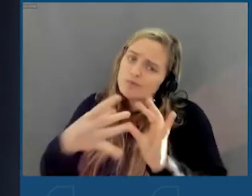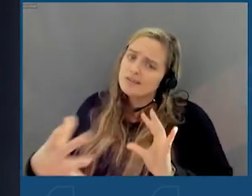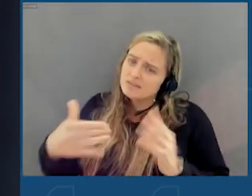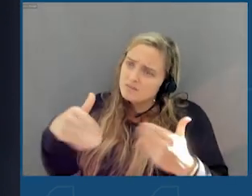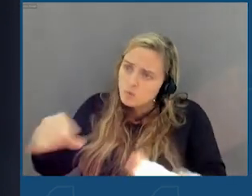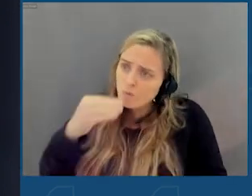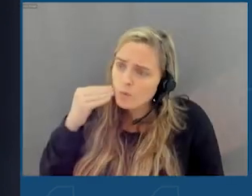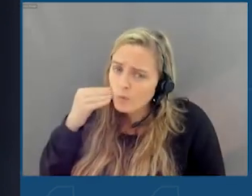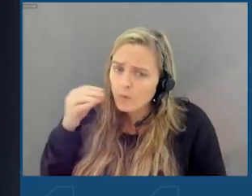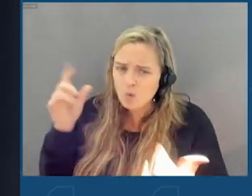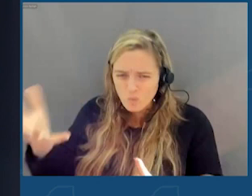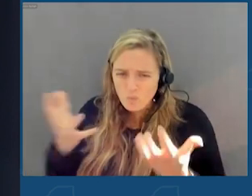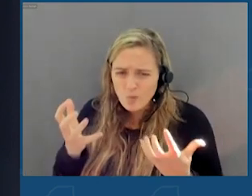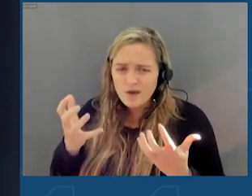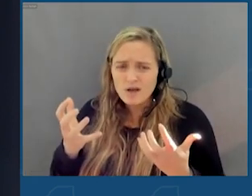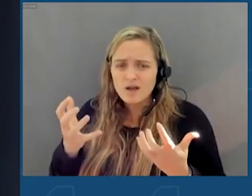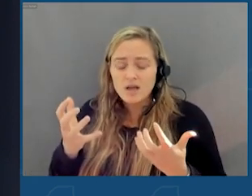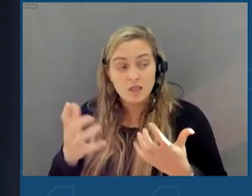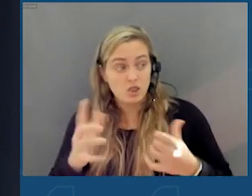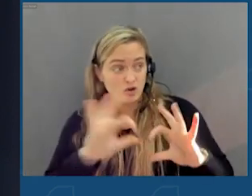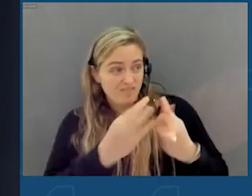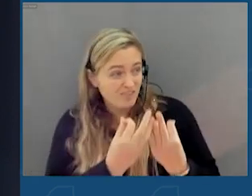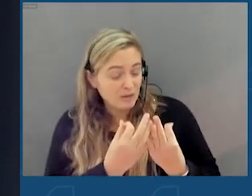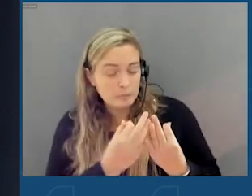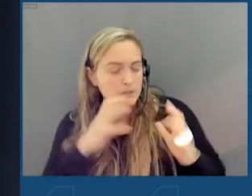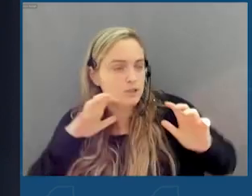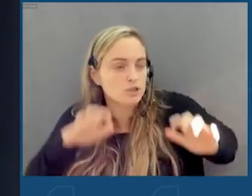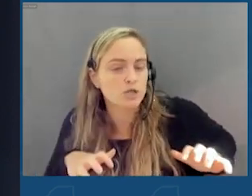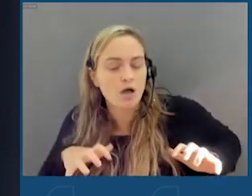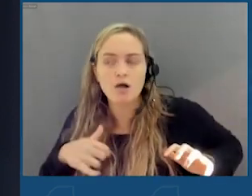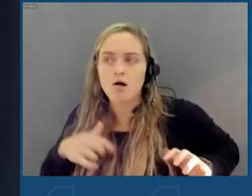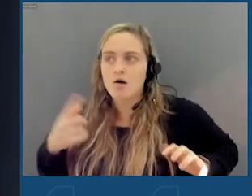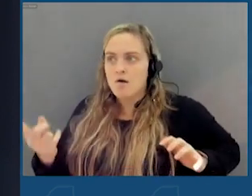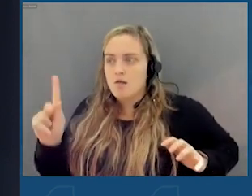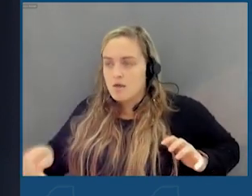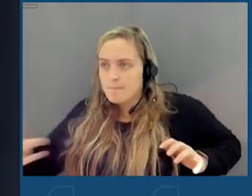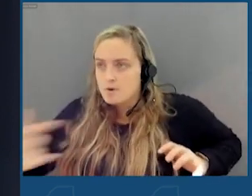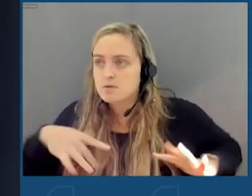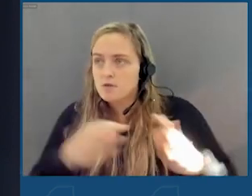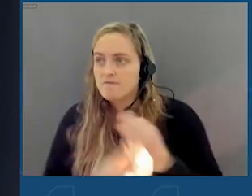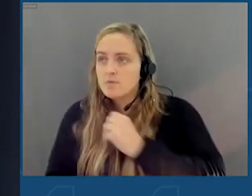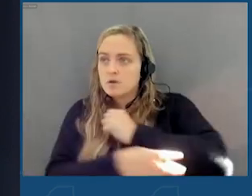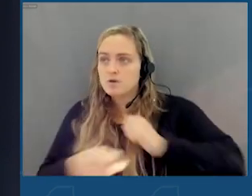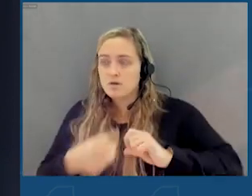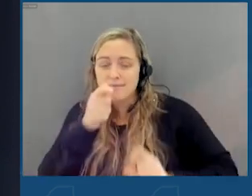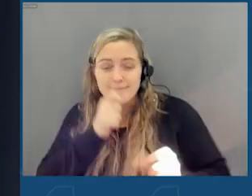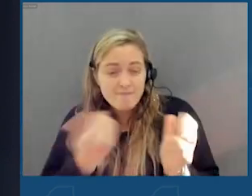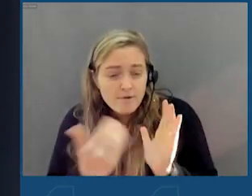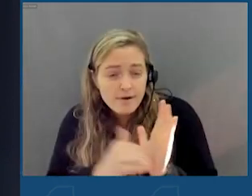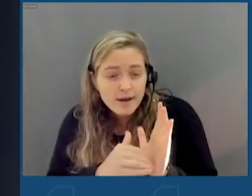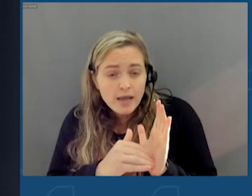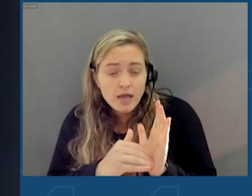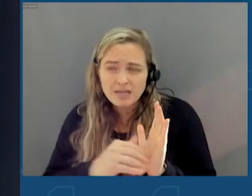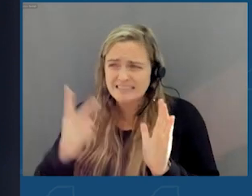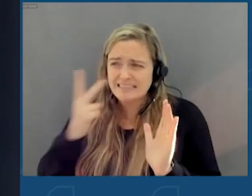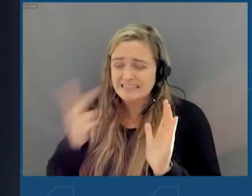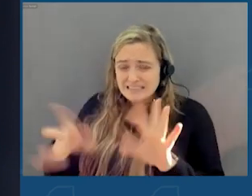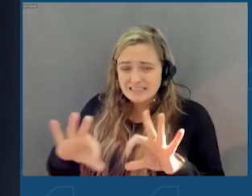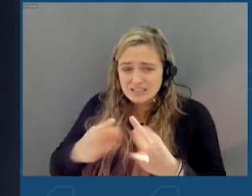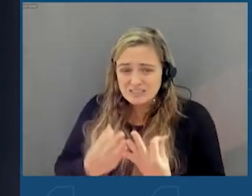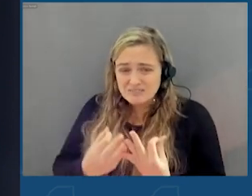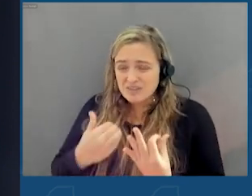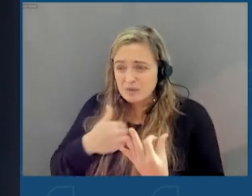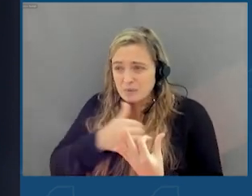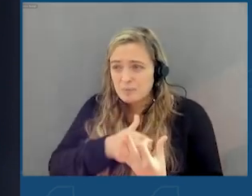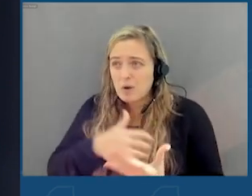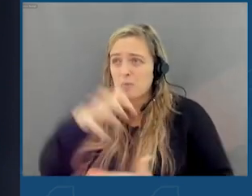suffering first at the shock of the kidnapping, and they suffer again at the image of their loved one's photo being ripped down